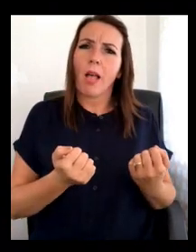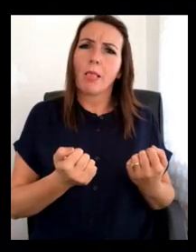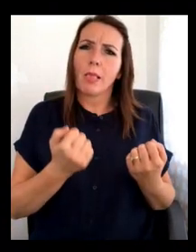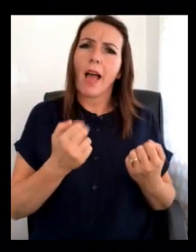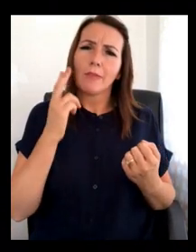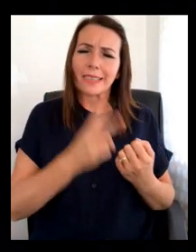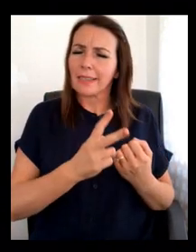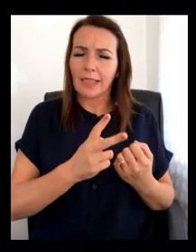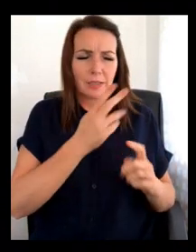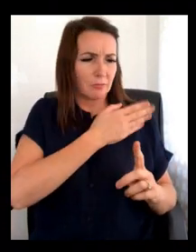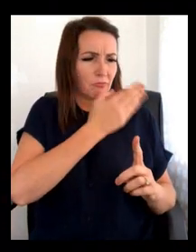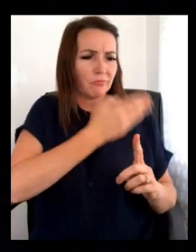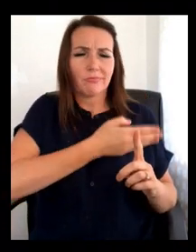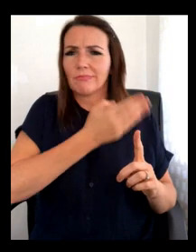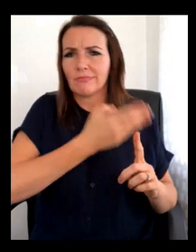again.